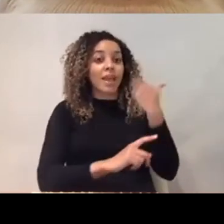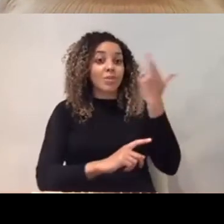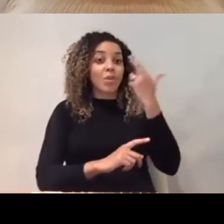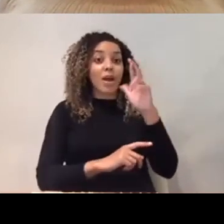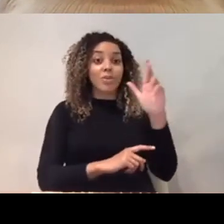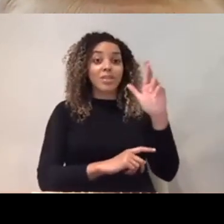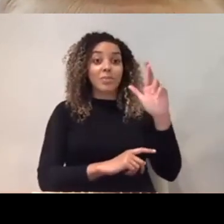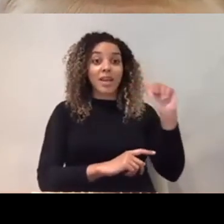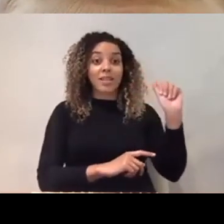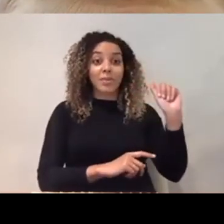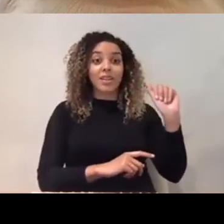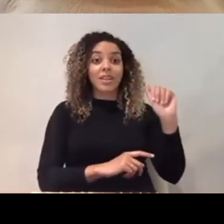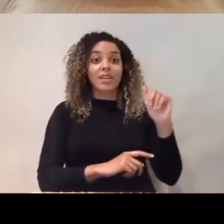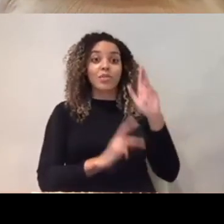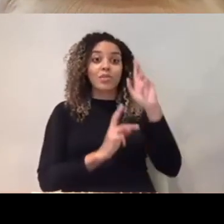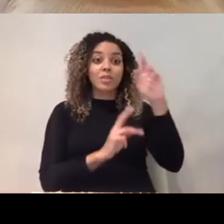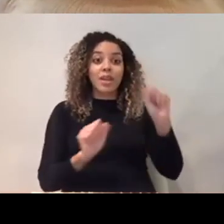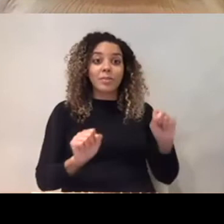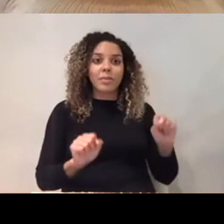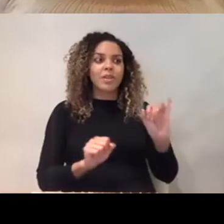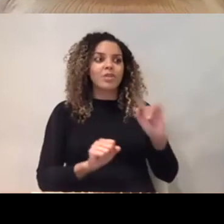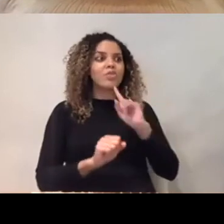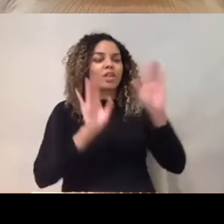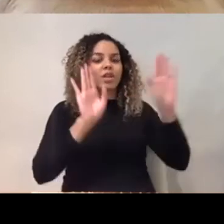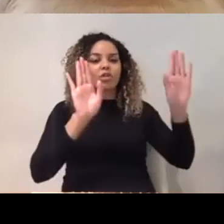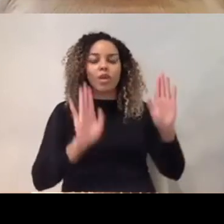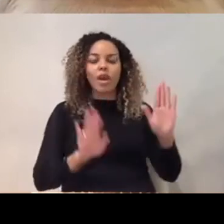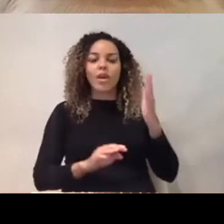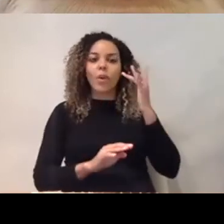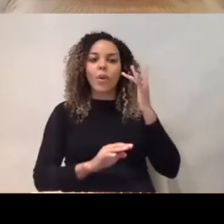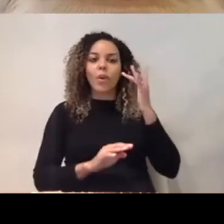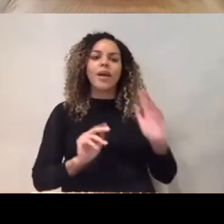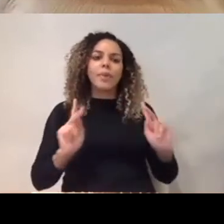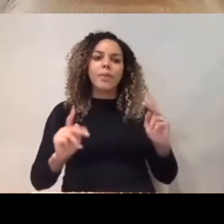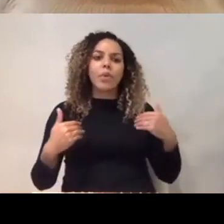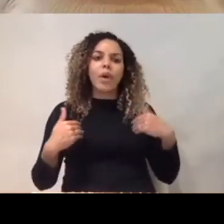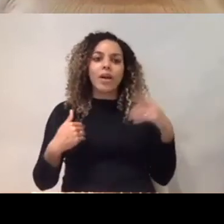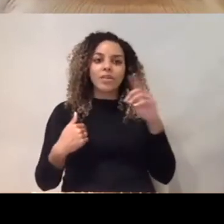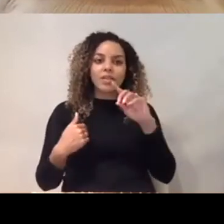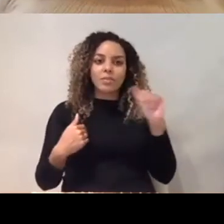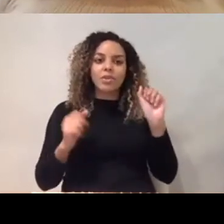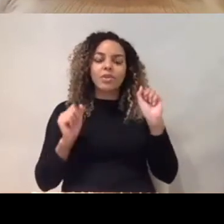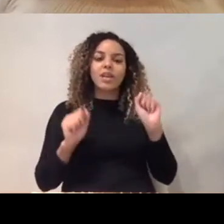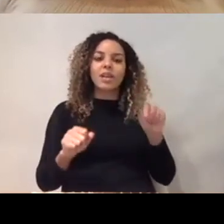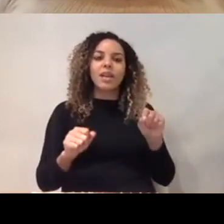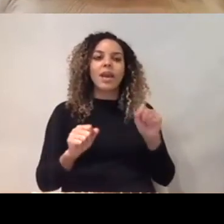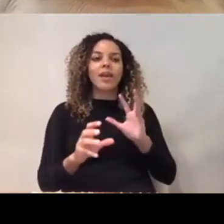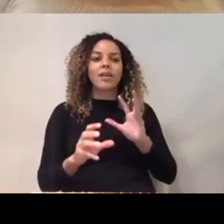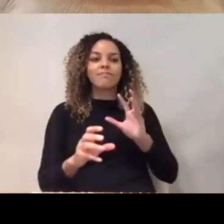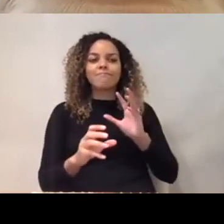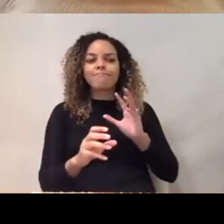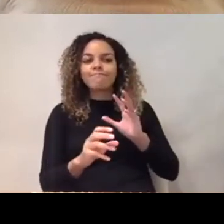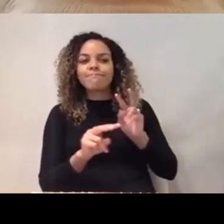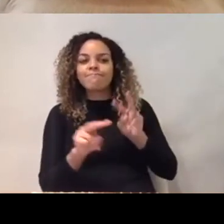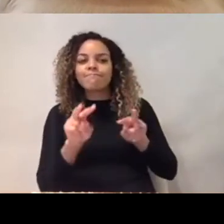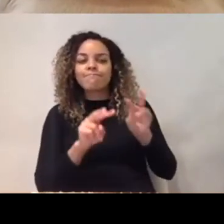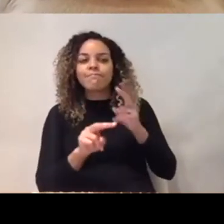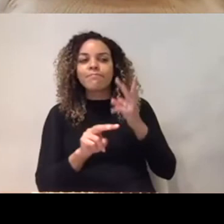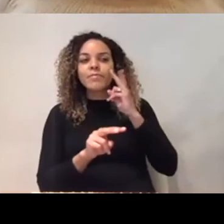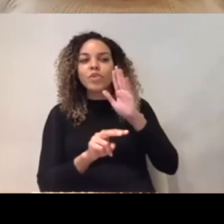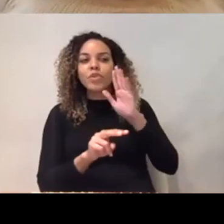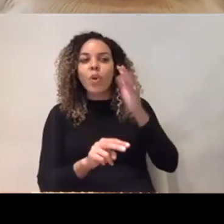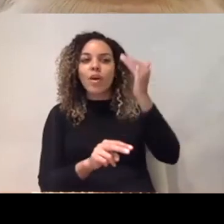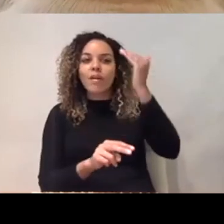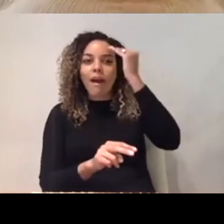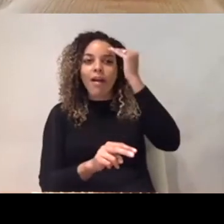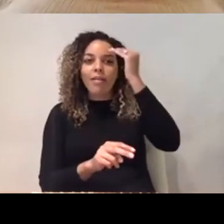like, I think this is a way for people with disabilities to kind of tap into your knowledge. And it's like bounce ideas